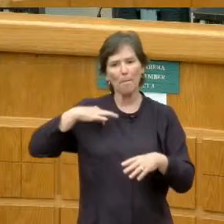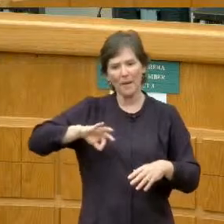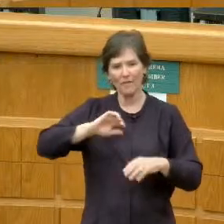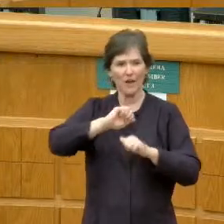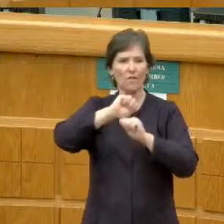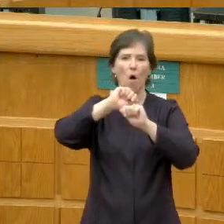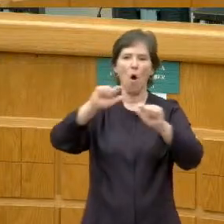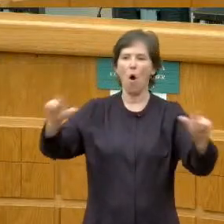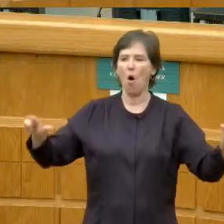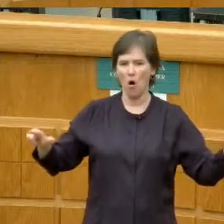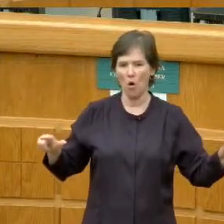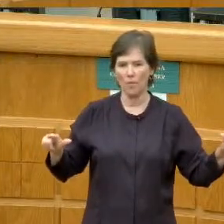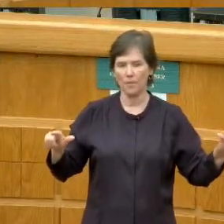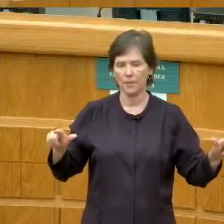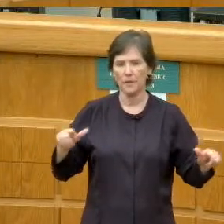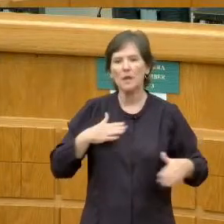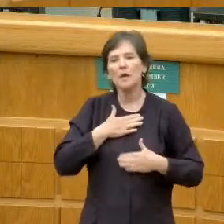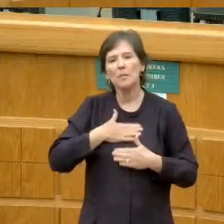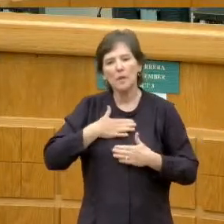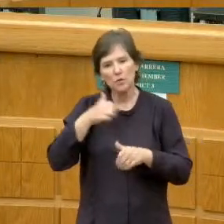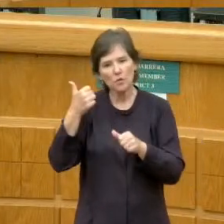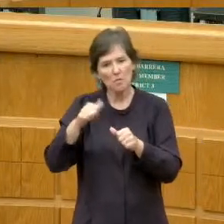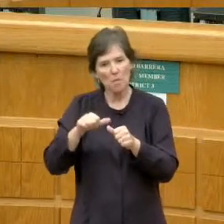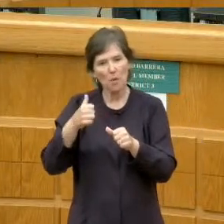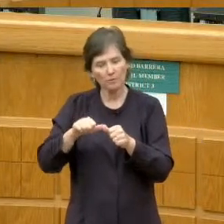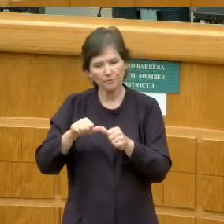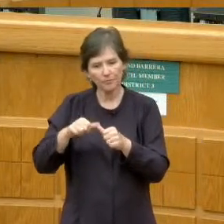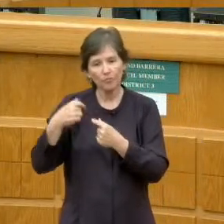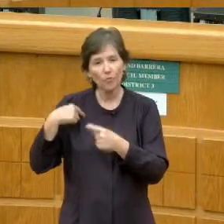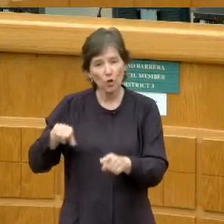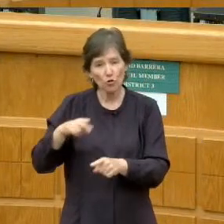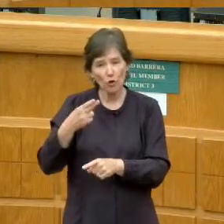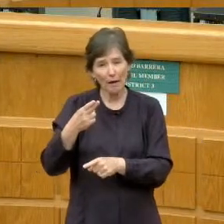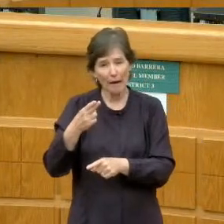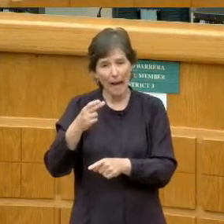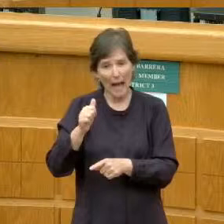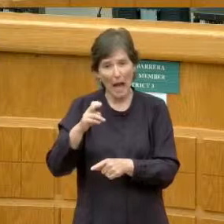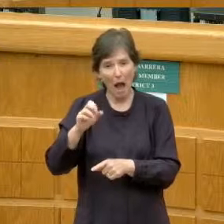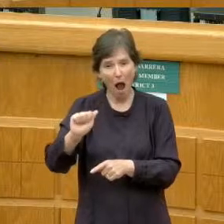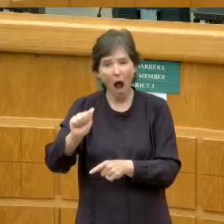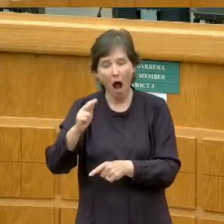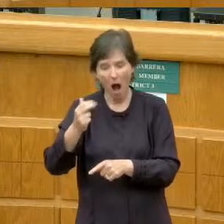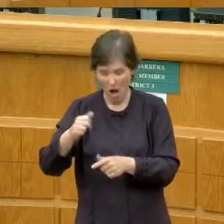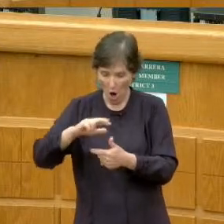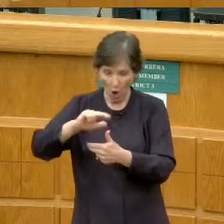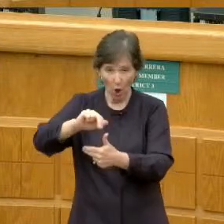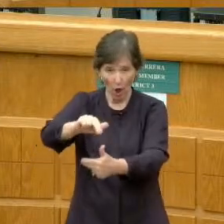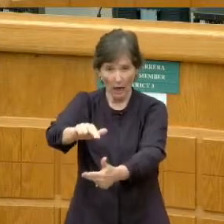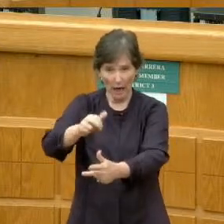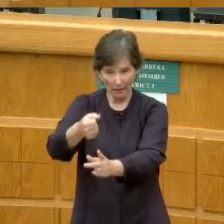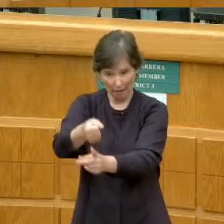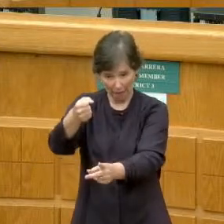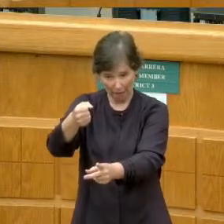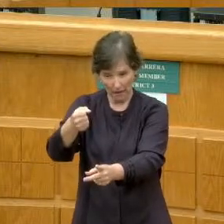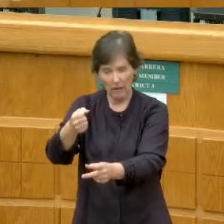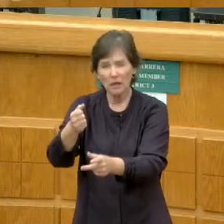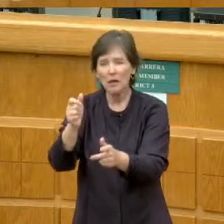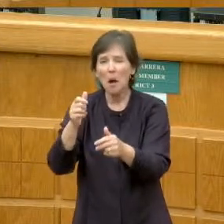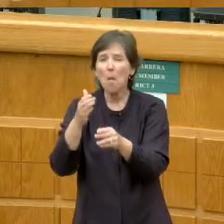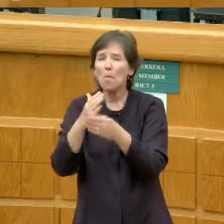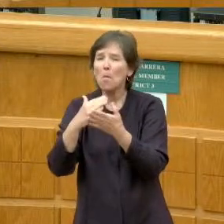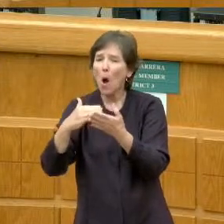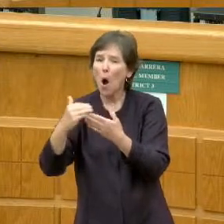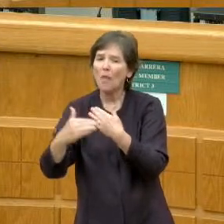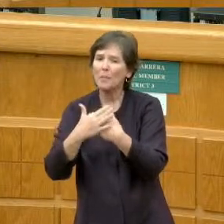due to Hurricane Hannah, there is a small stretch of beach that's still unsafe, but we have teams that have been mobilized from the General